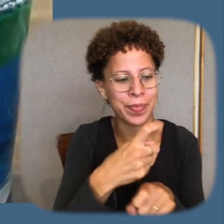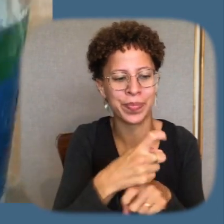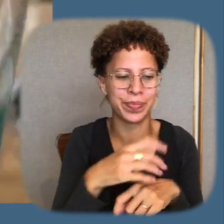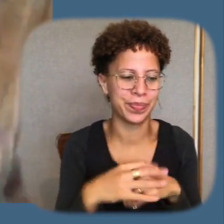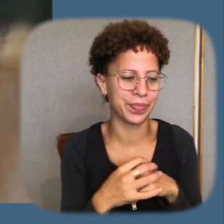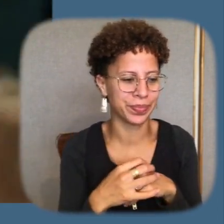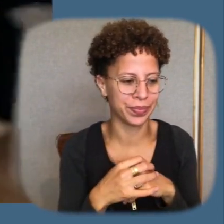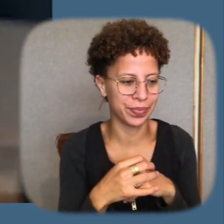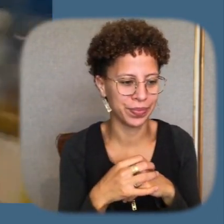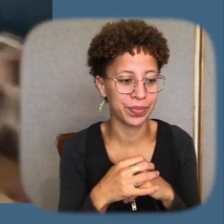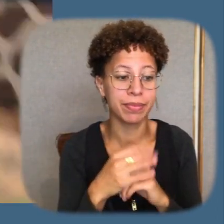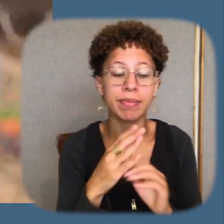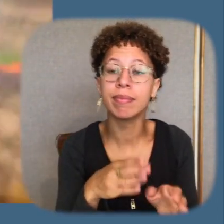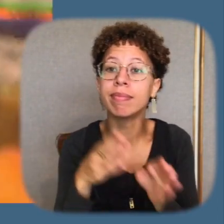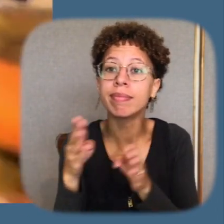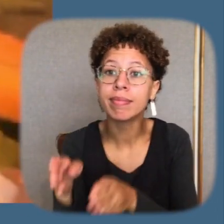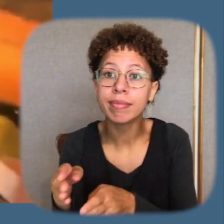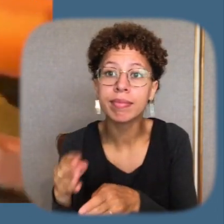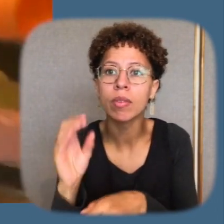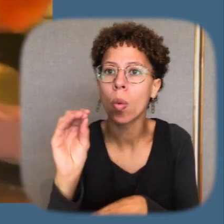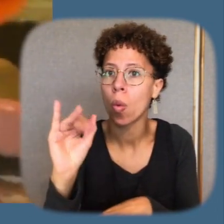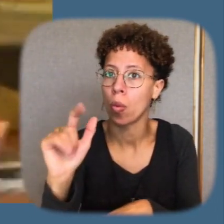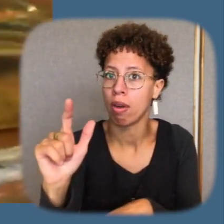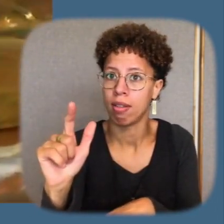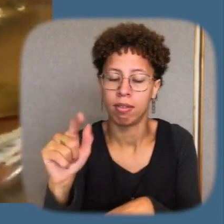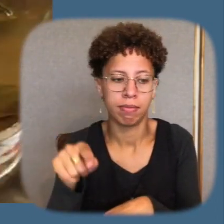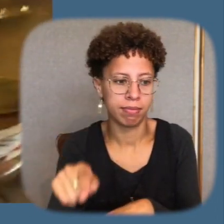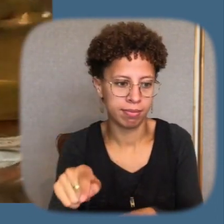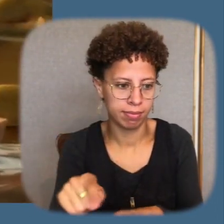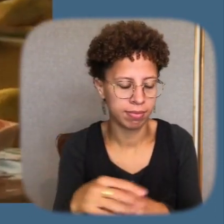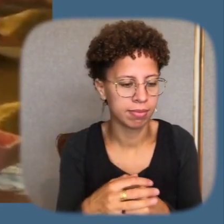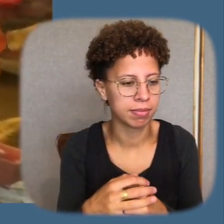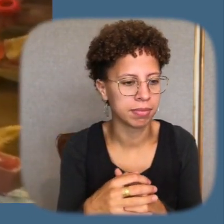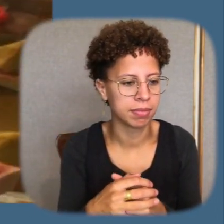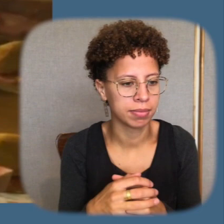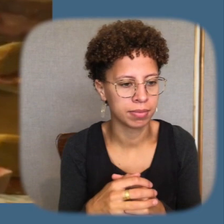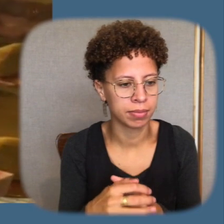Okay, now let's try in the oil.